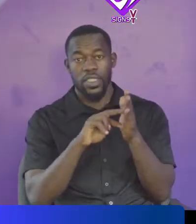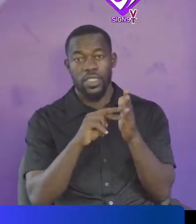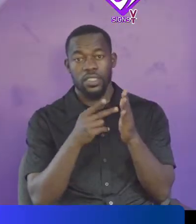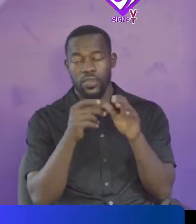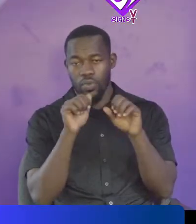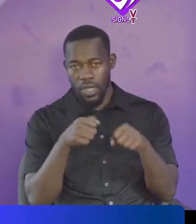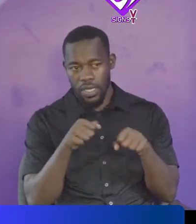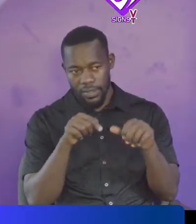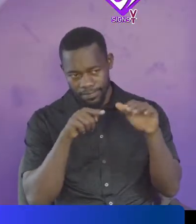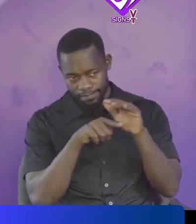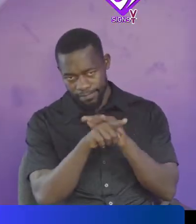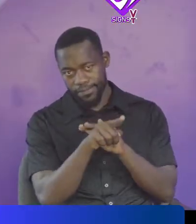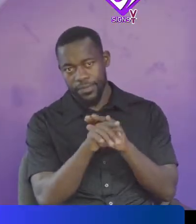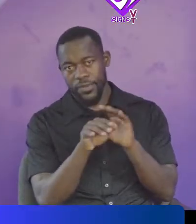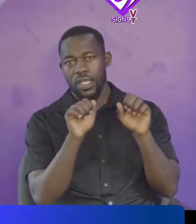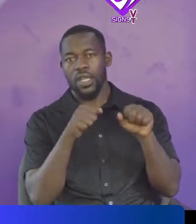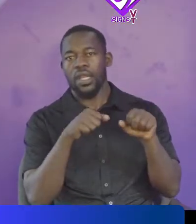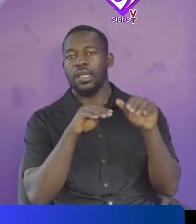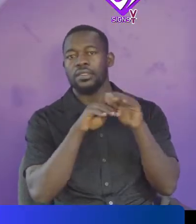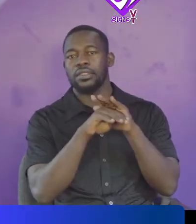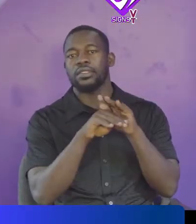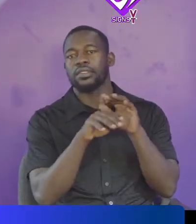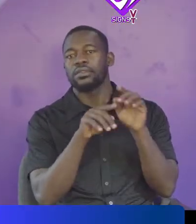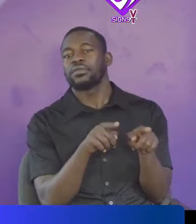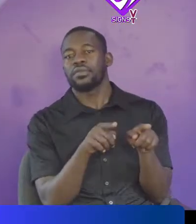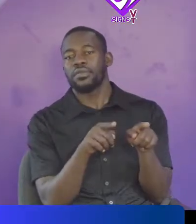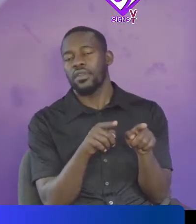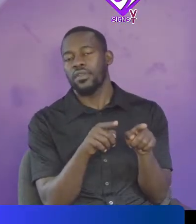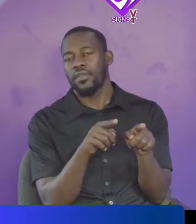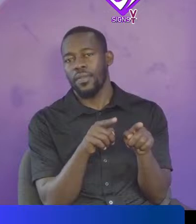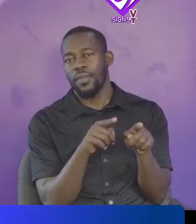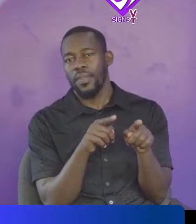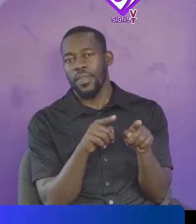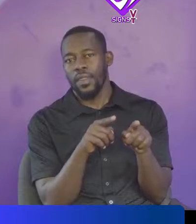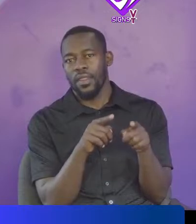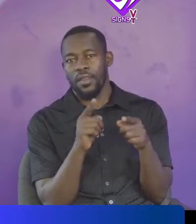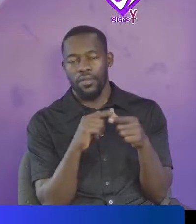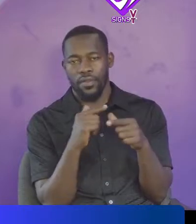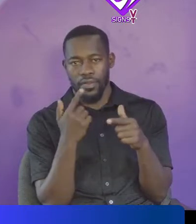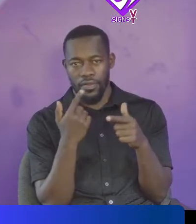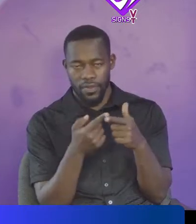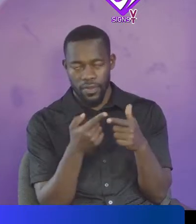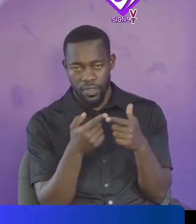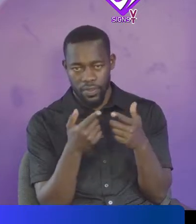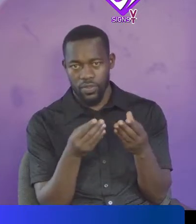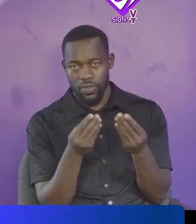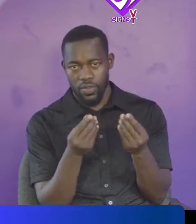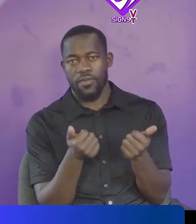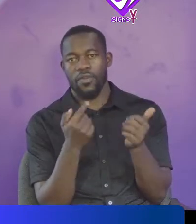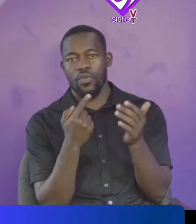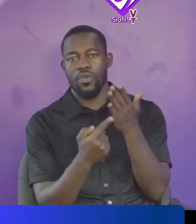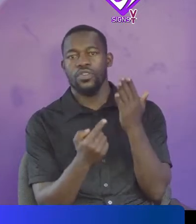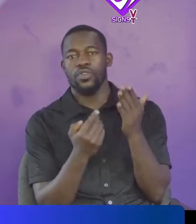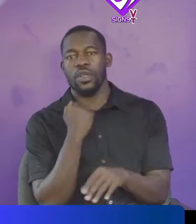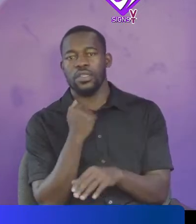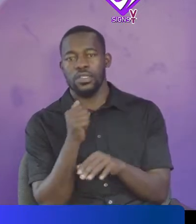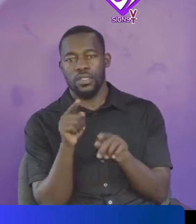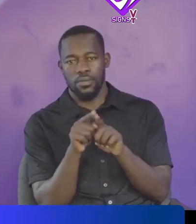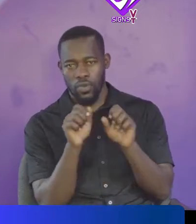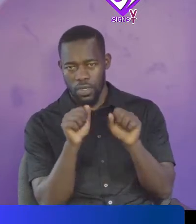walk in and find. You quench your quest on what is really inside there.